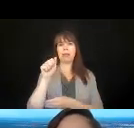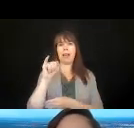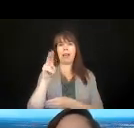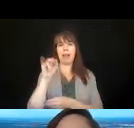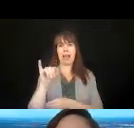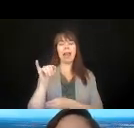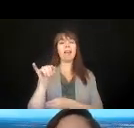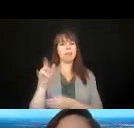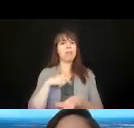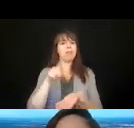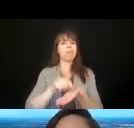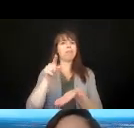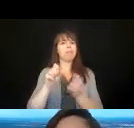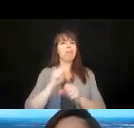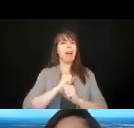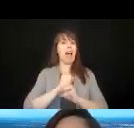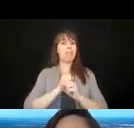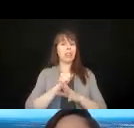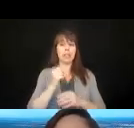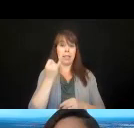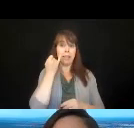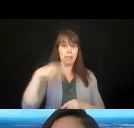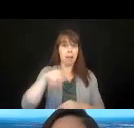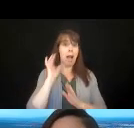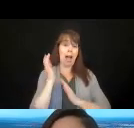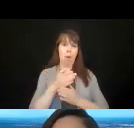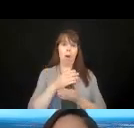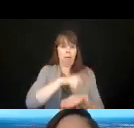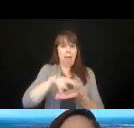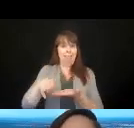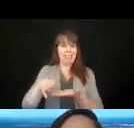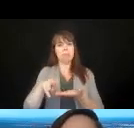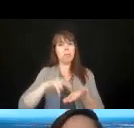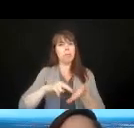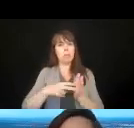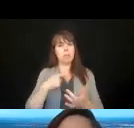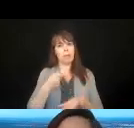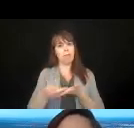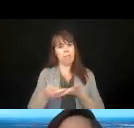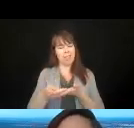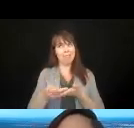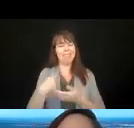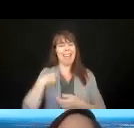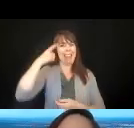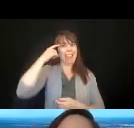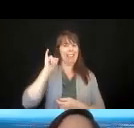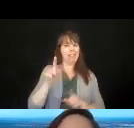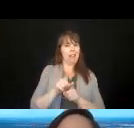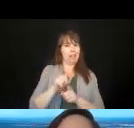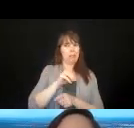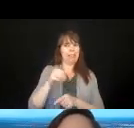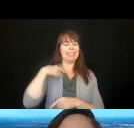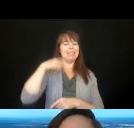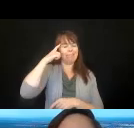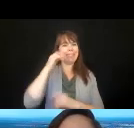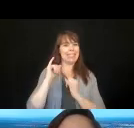that said, if we fill our beds, it means we've failed. And I think that's where Michigan Medicine is also looking to see